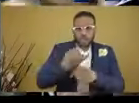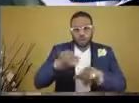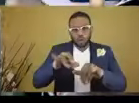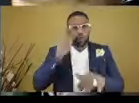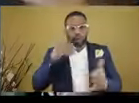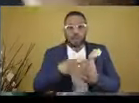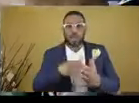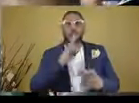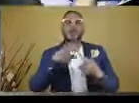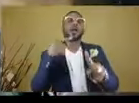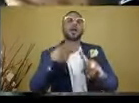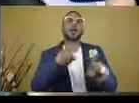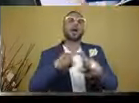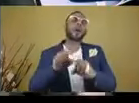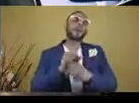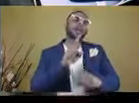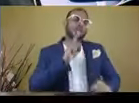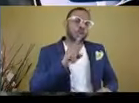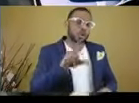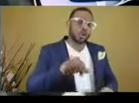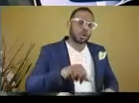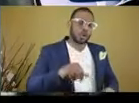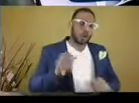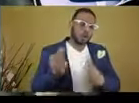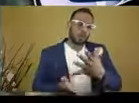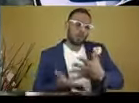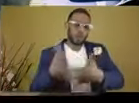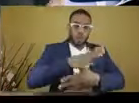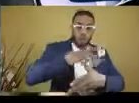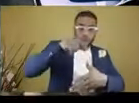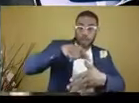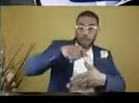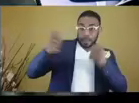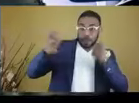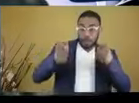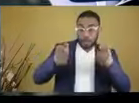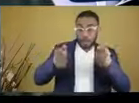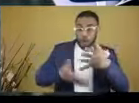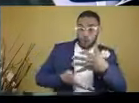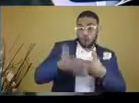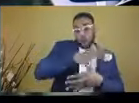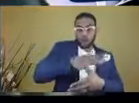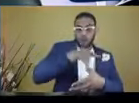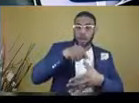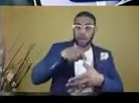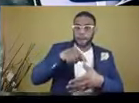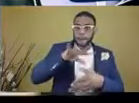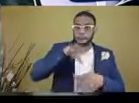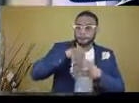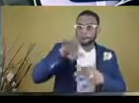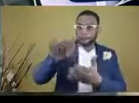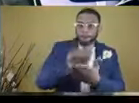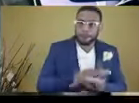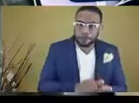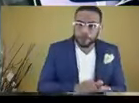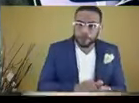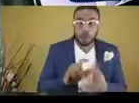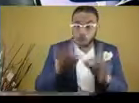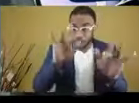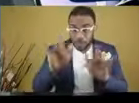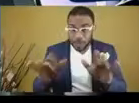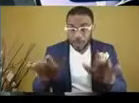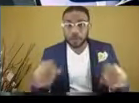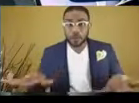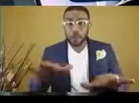it, but also make sure that you're prioritizing that, the administration is prioritizing that within their agenda to clear the field,